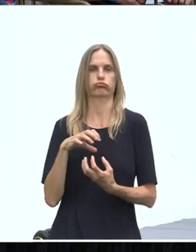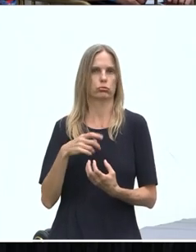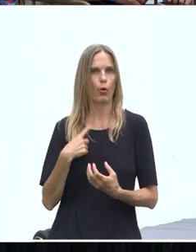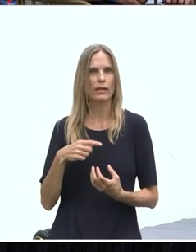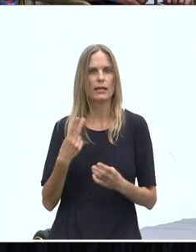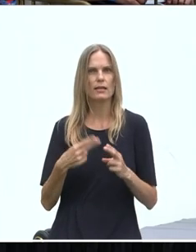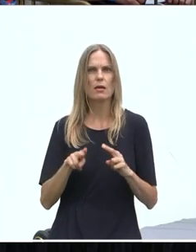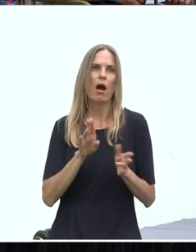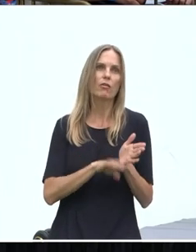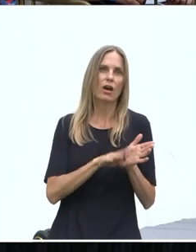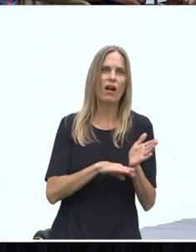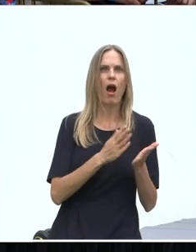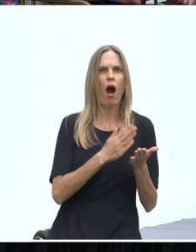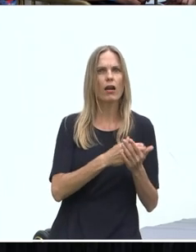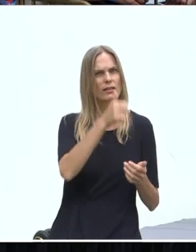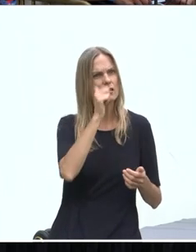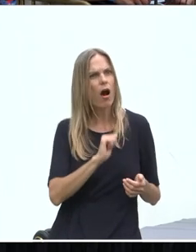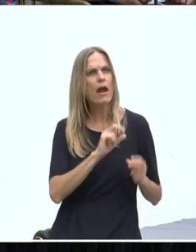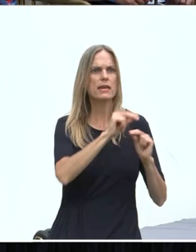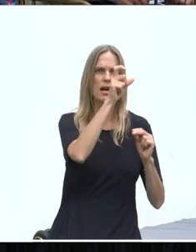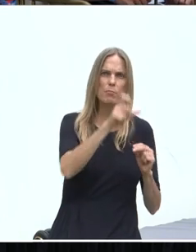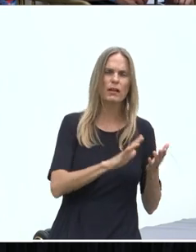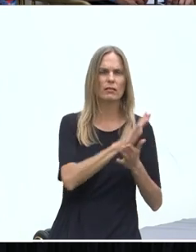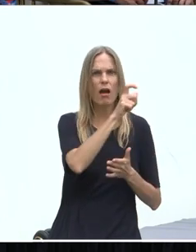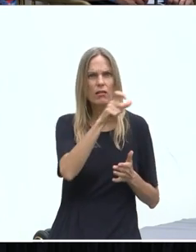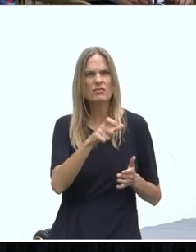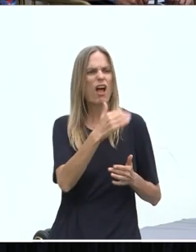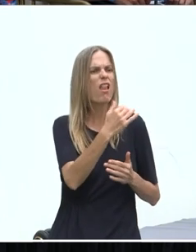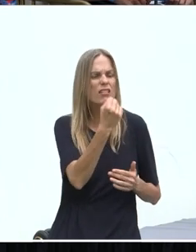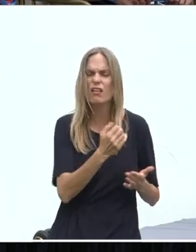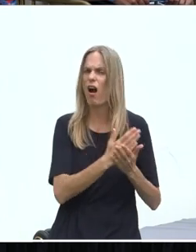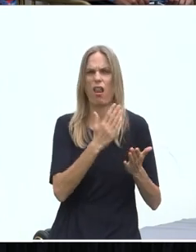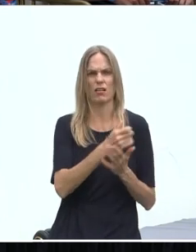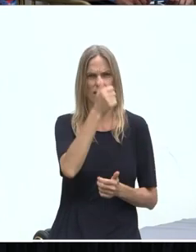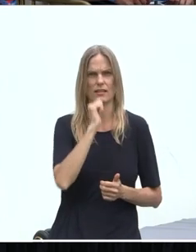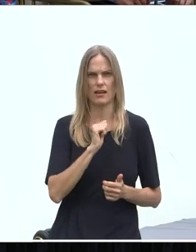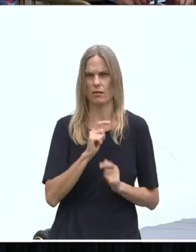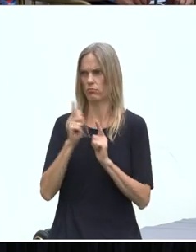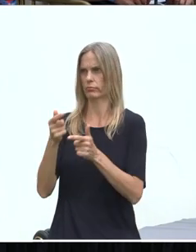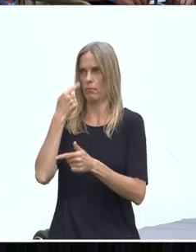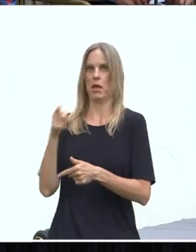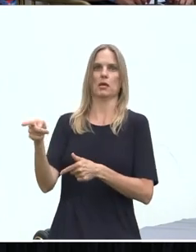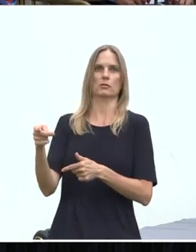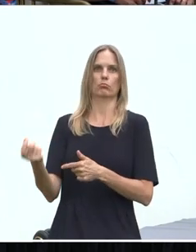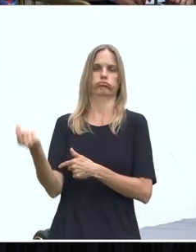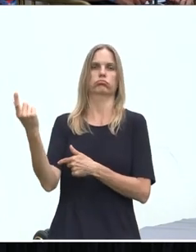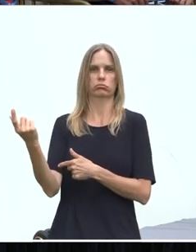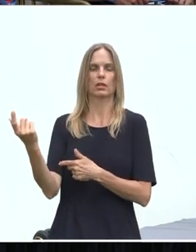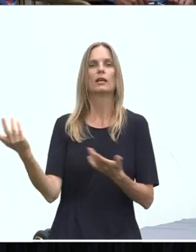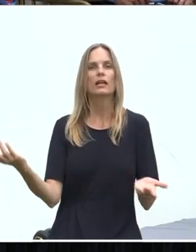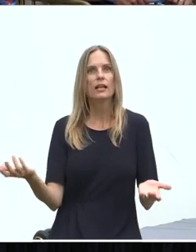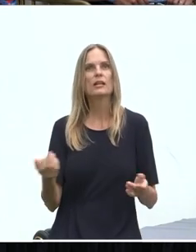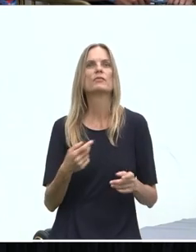only women teachers and all the stuff in kindergarten, and then the paternity leaves and all that stuff, so